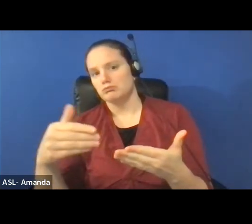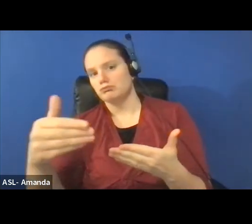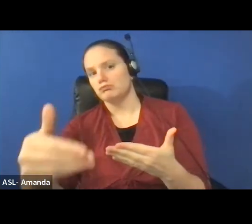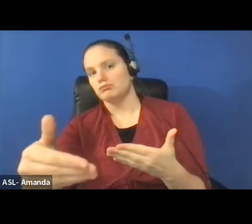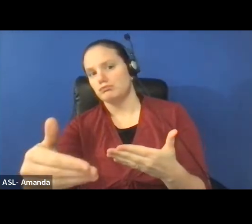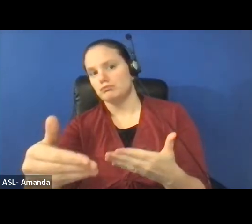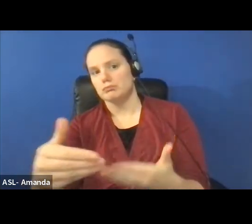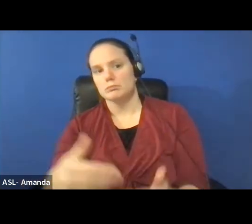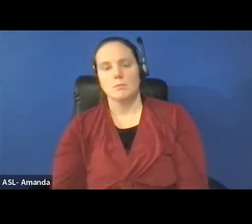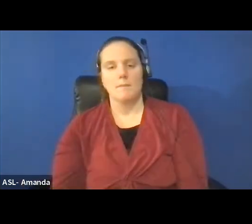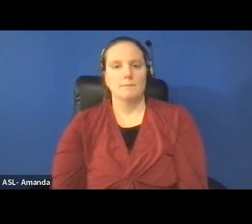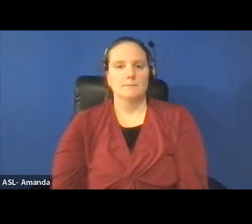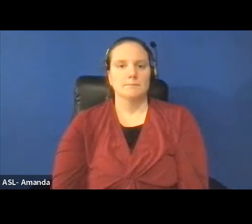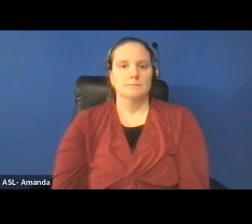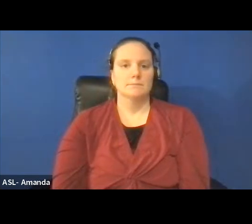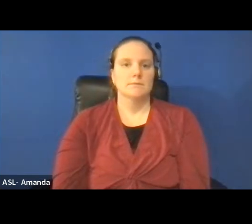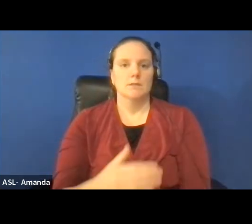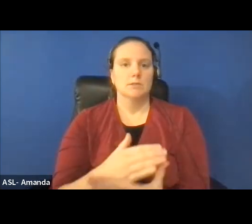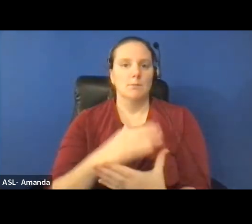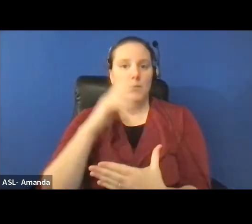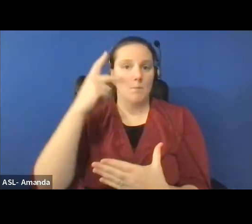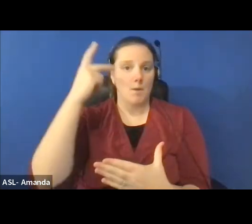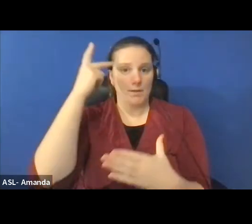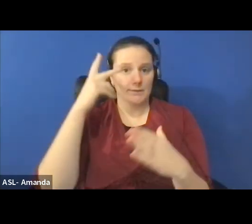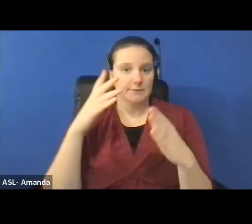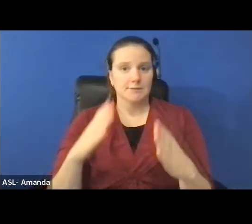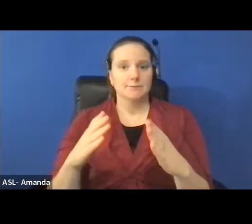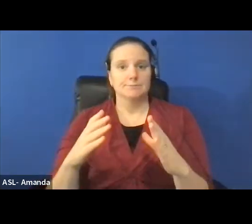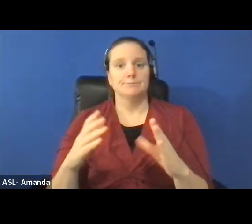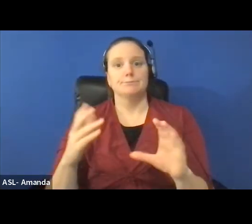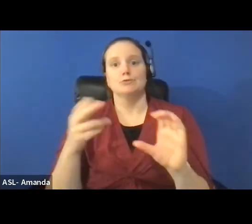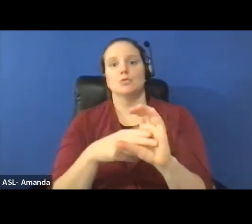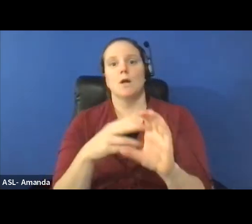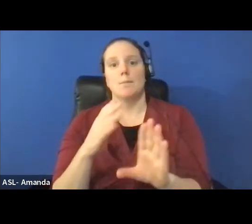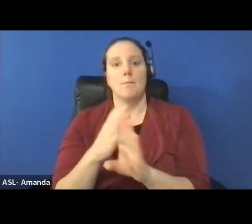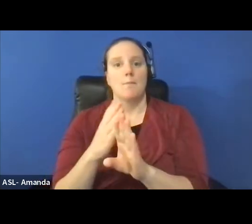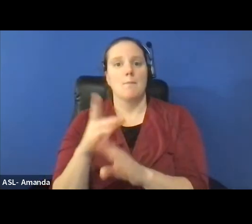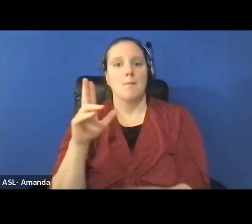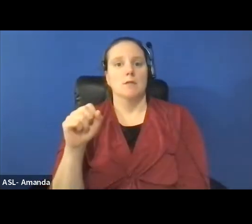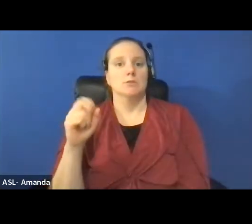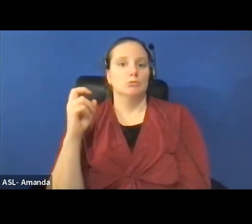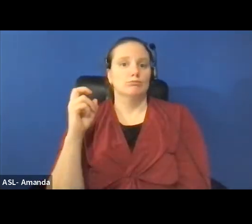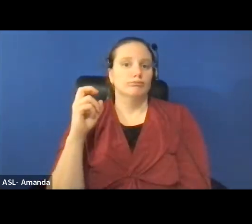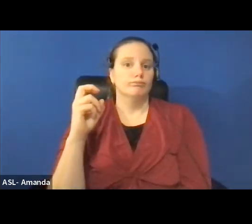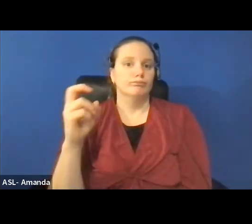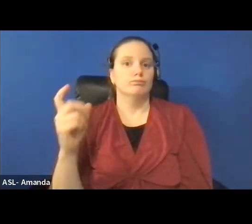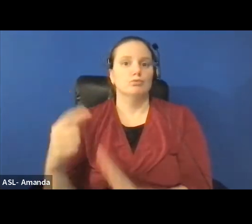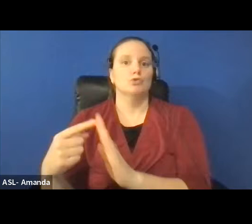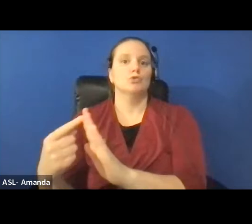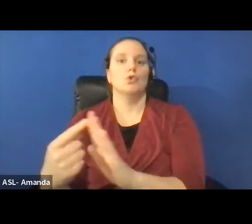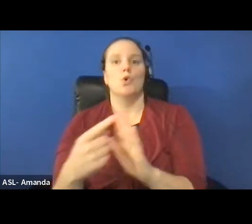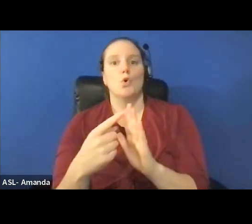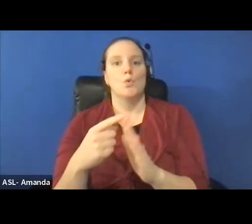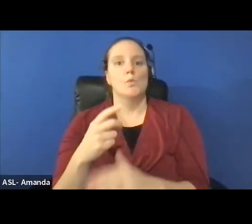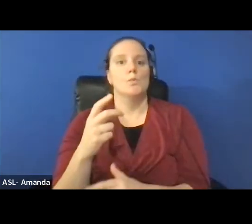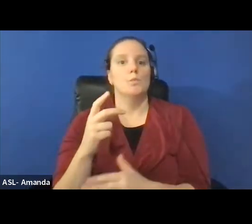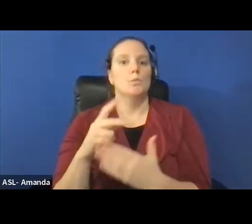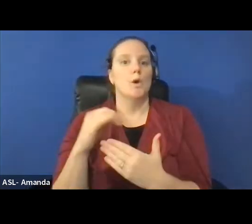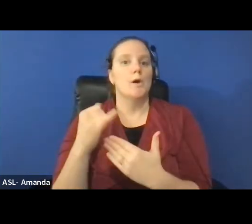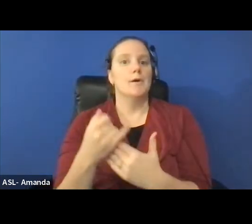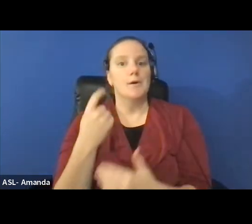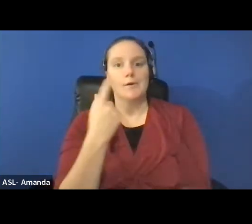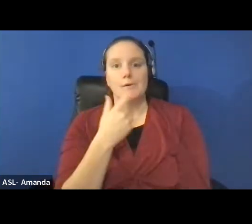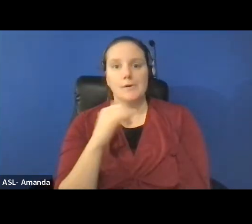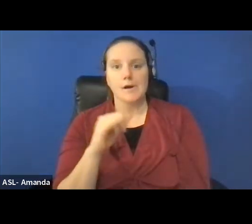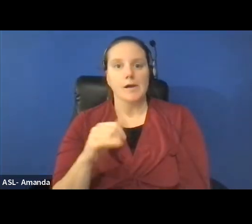get some politicians up and put them on a bus and show them what this project looks